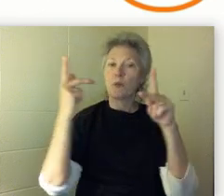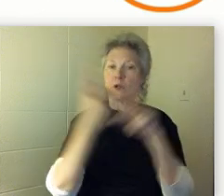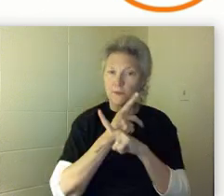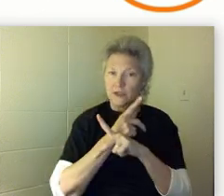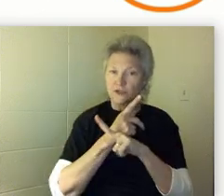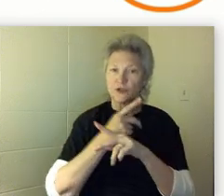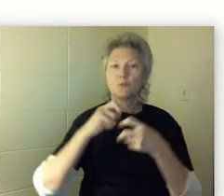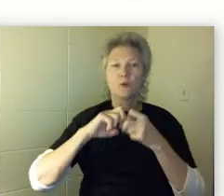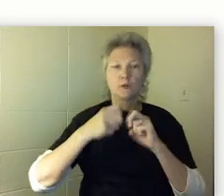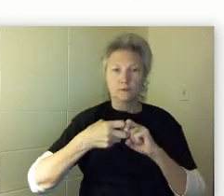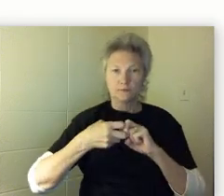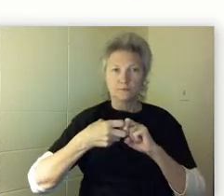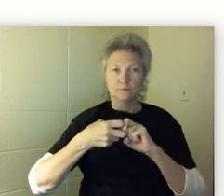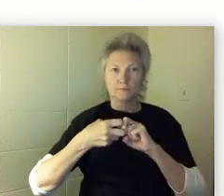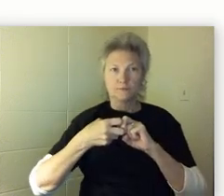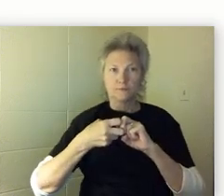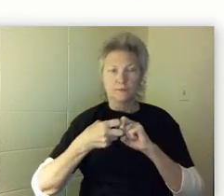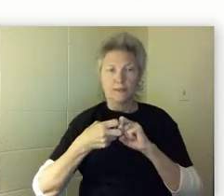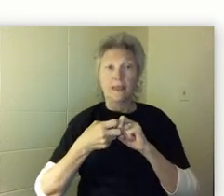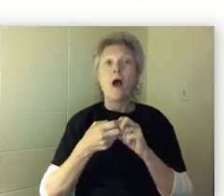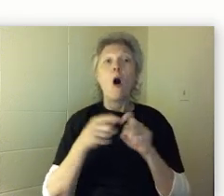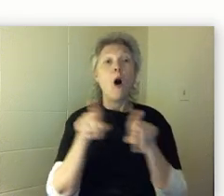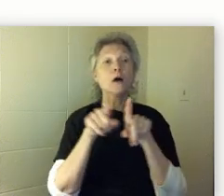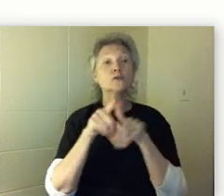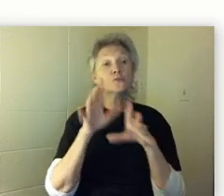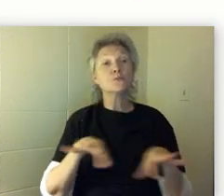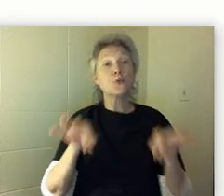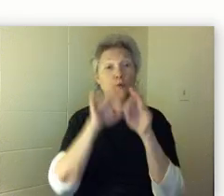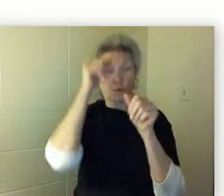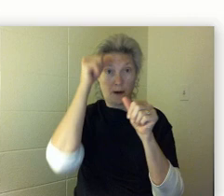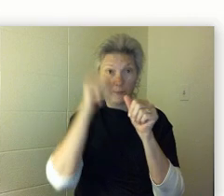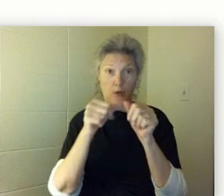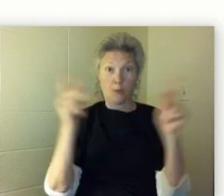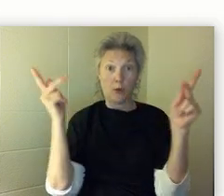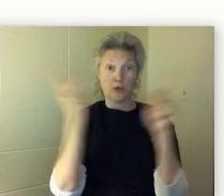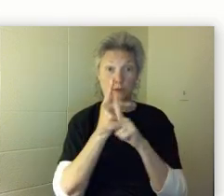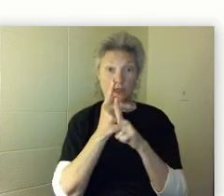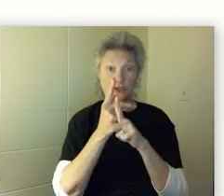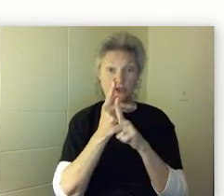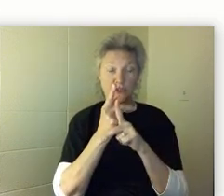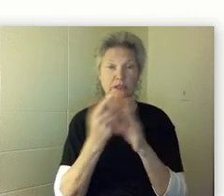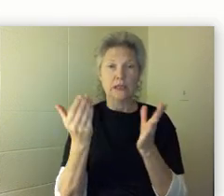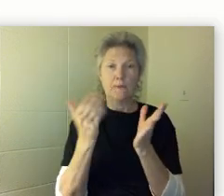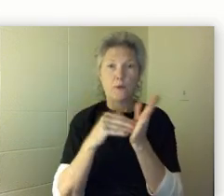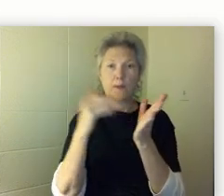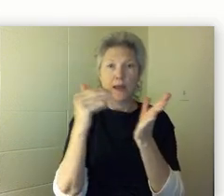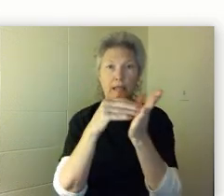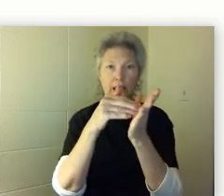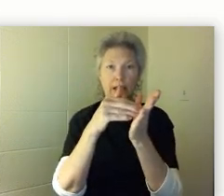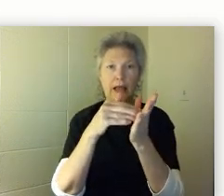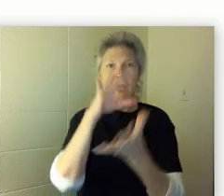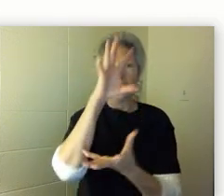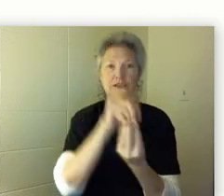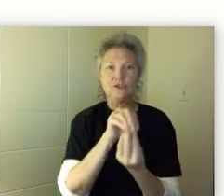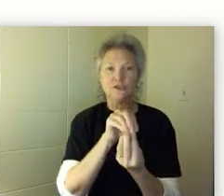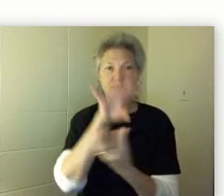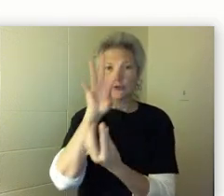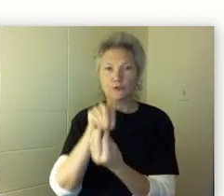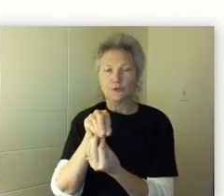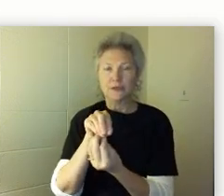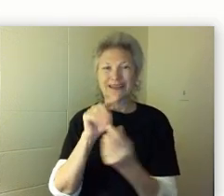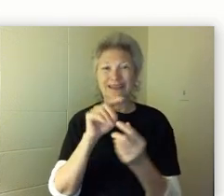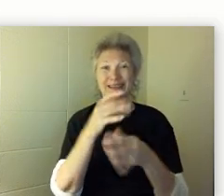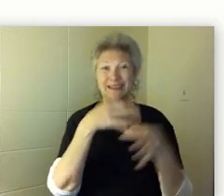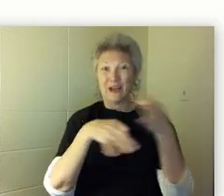problem. It is also important to remember that multiplication is repeated addition. Instead of